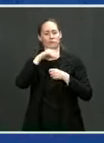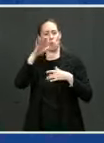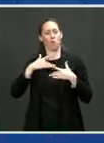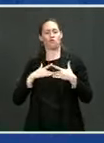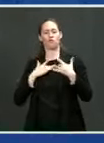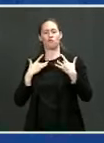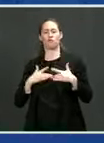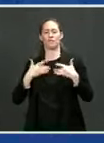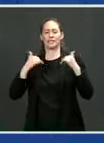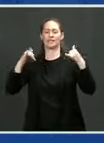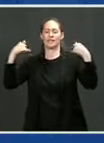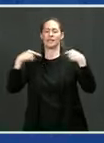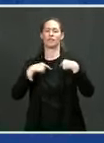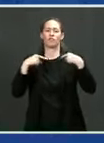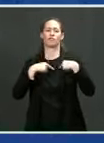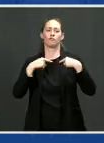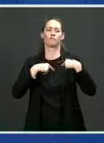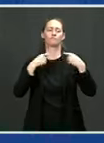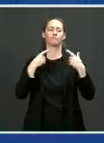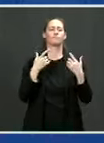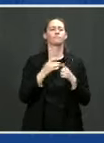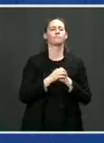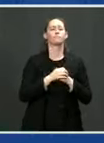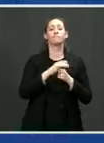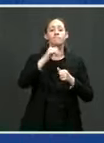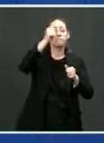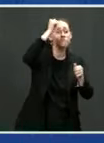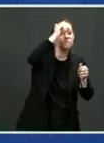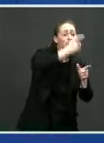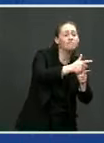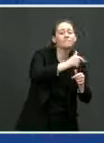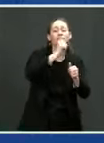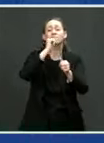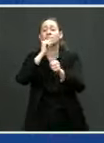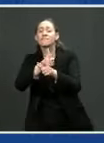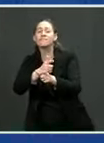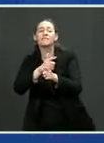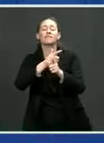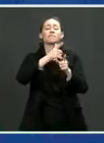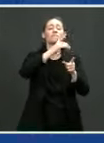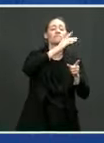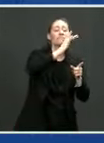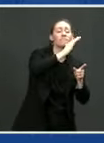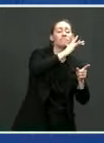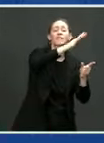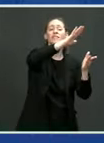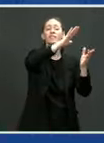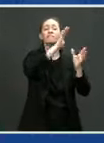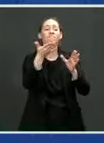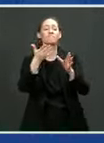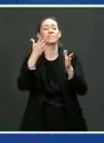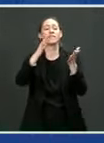Losing a son, daughter, brother, sister, mom, dad, it's like losing a piece of your soul.